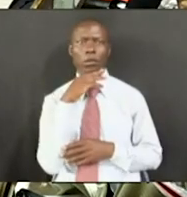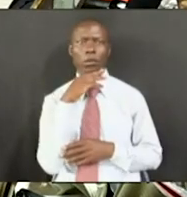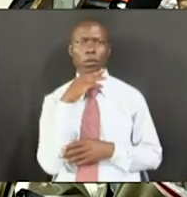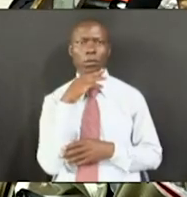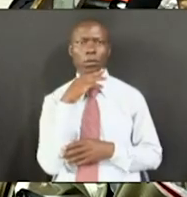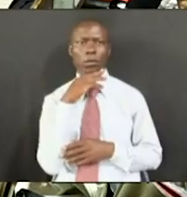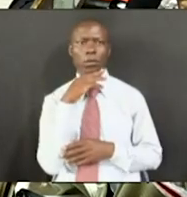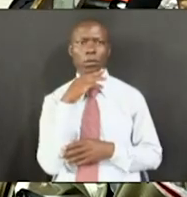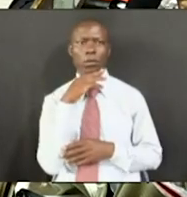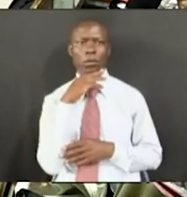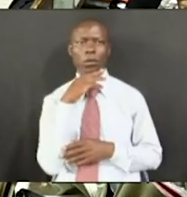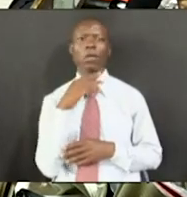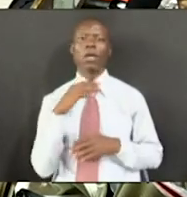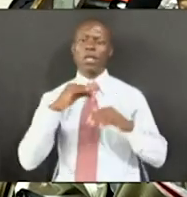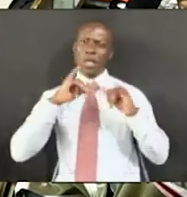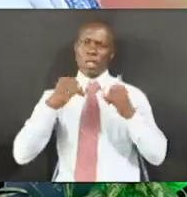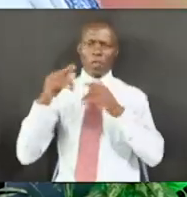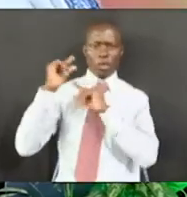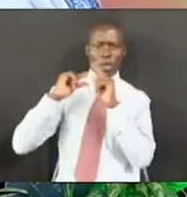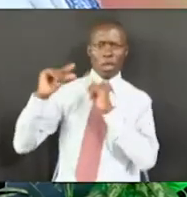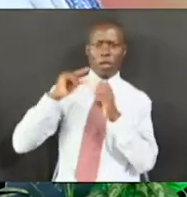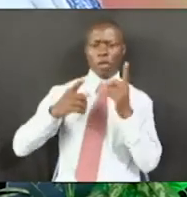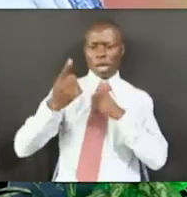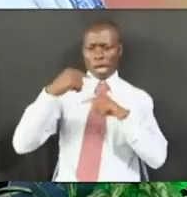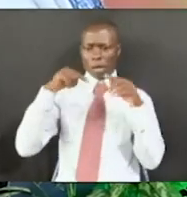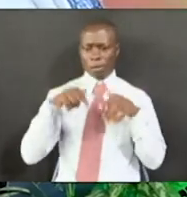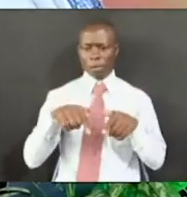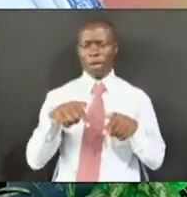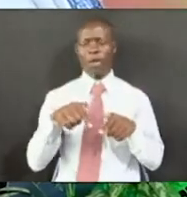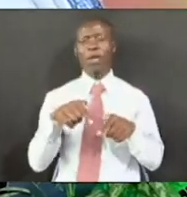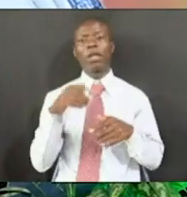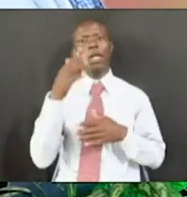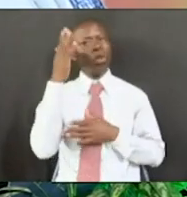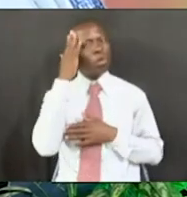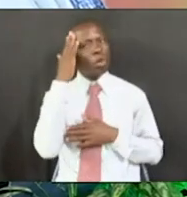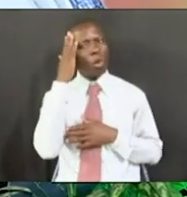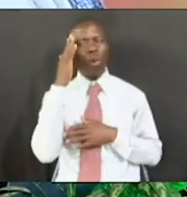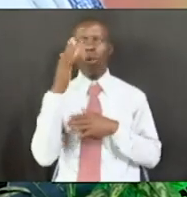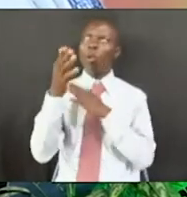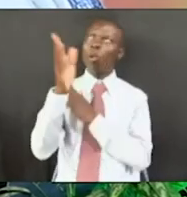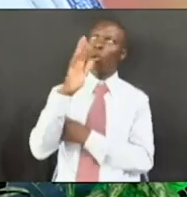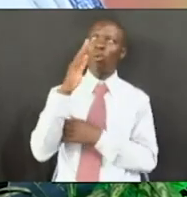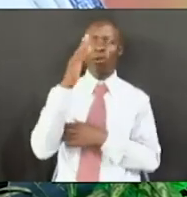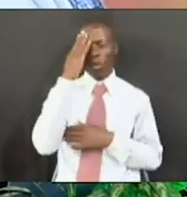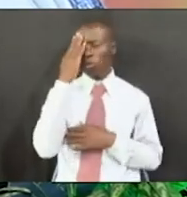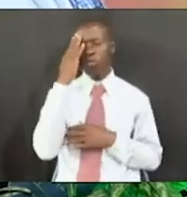And a new generation came in that did not know the God of Israel.